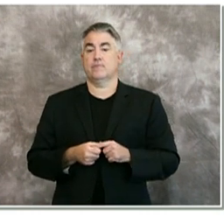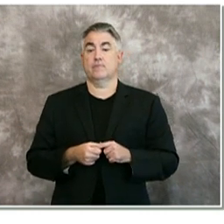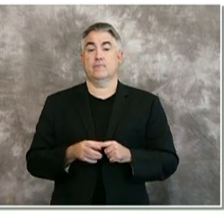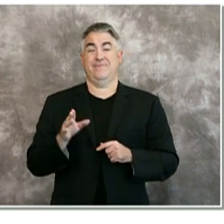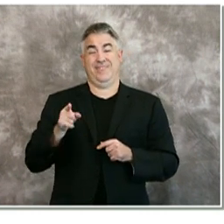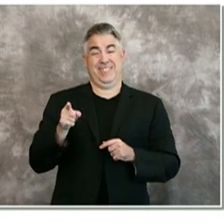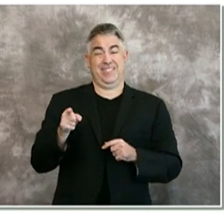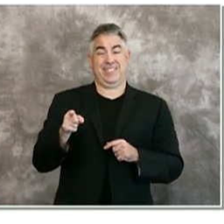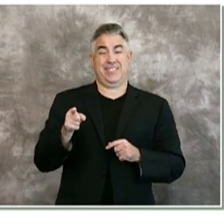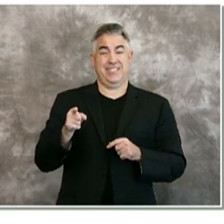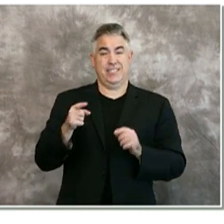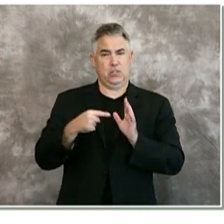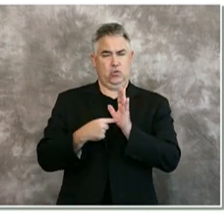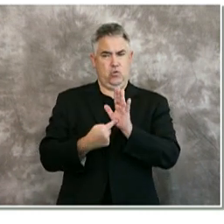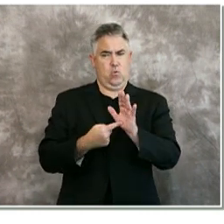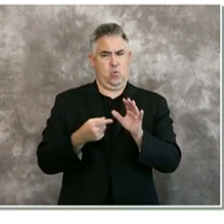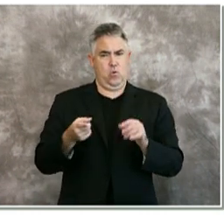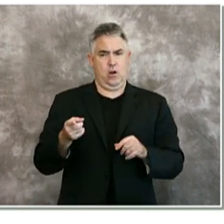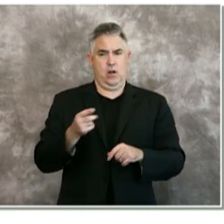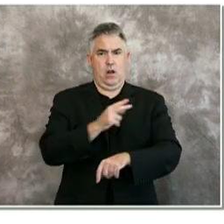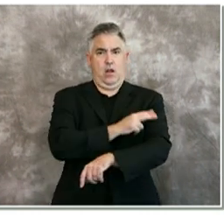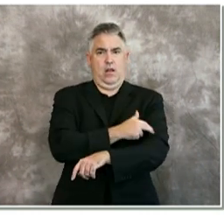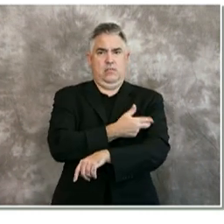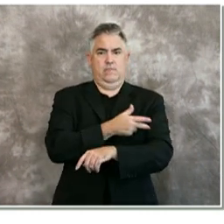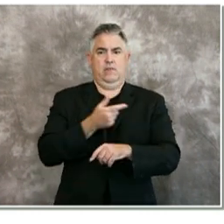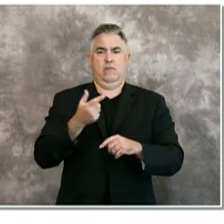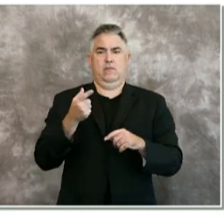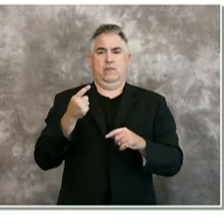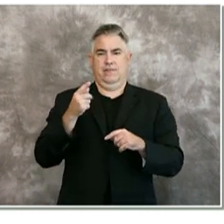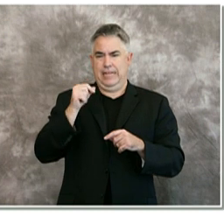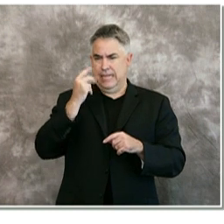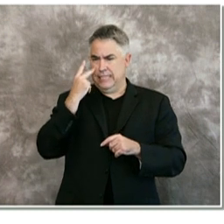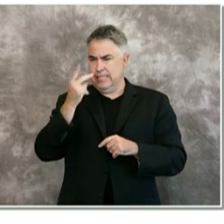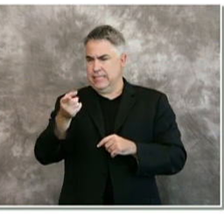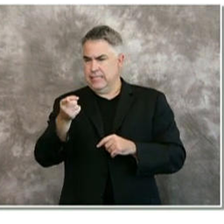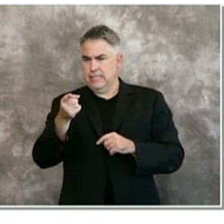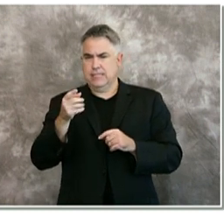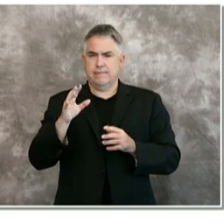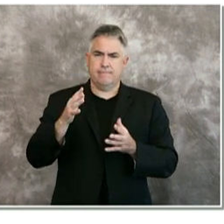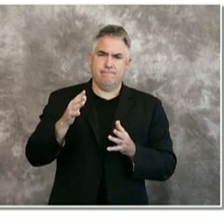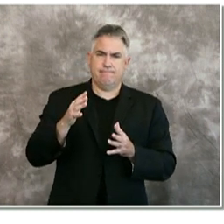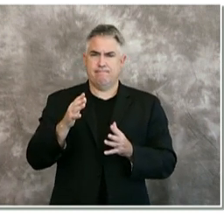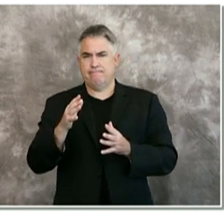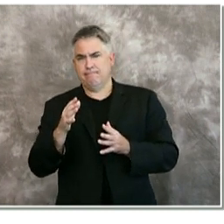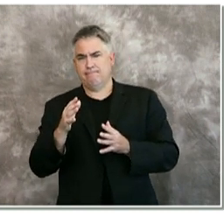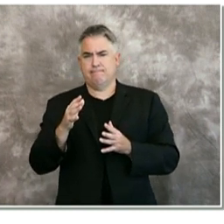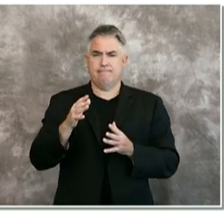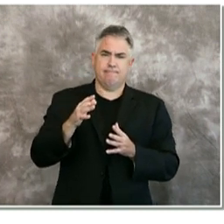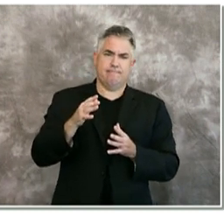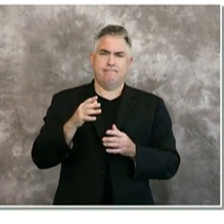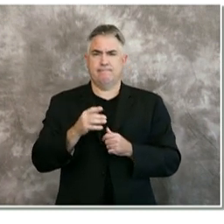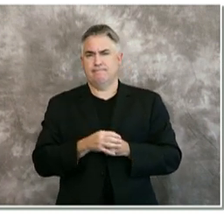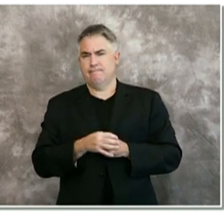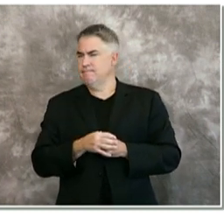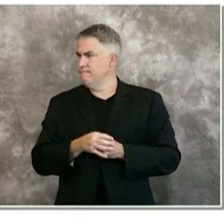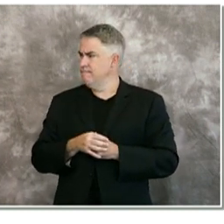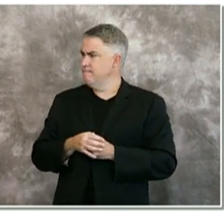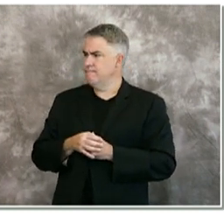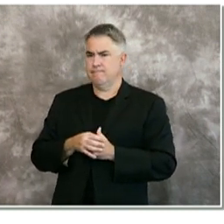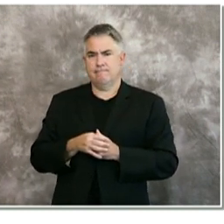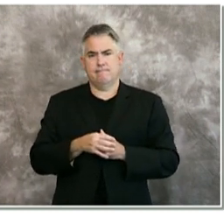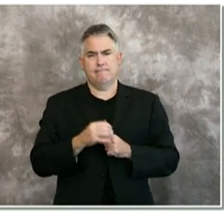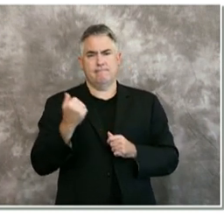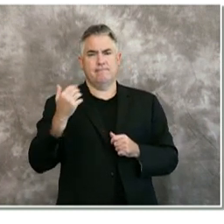slide shows hospitalizations, and you can see a kind of a wax and wane, but